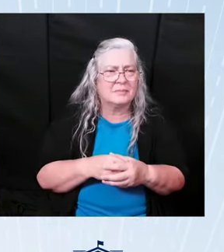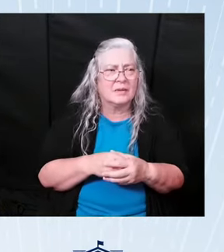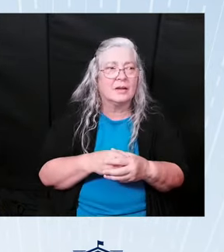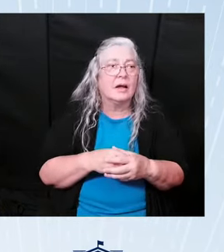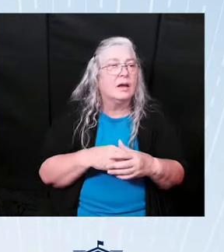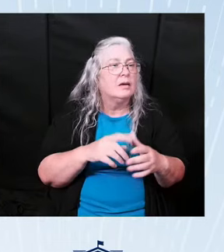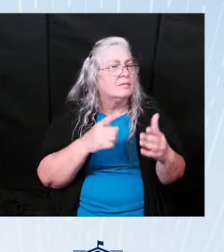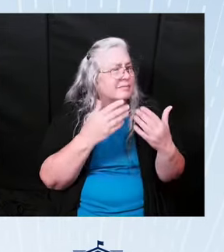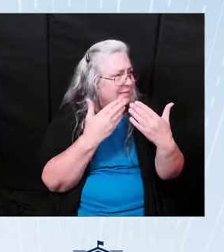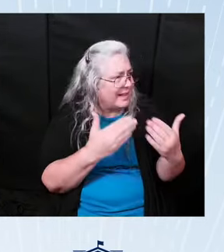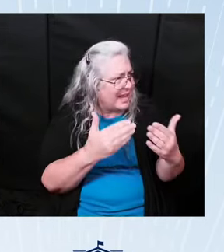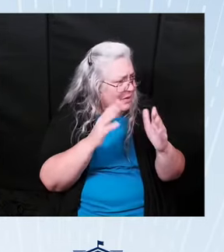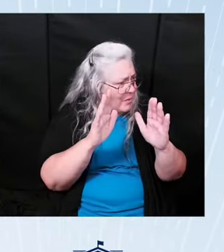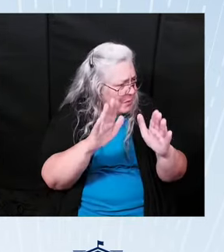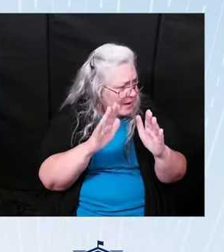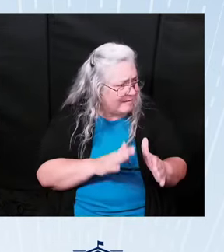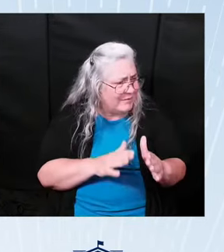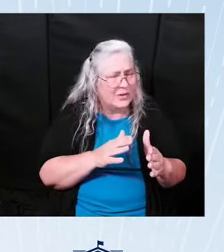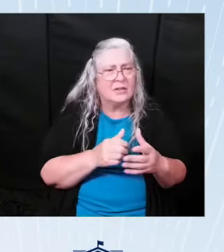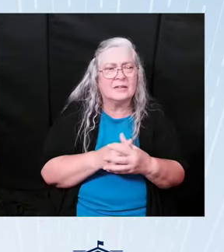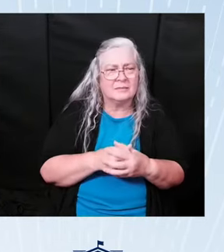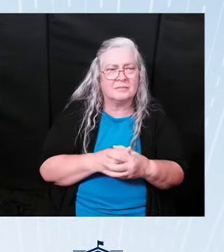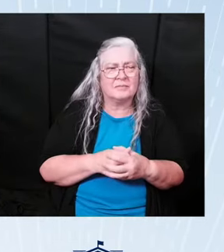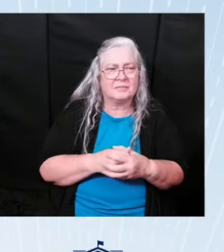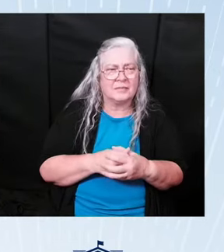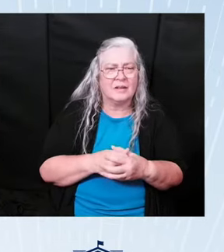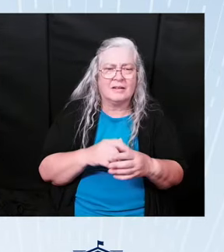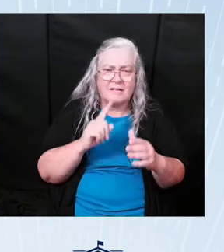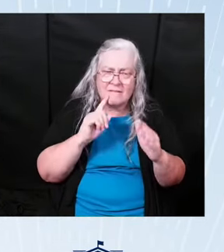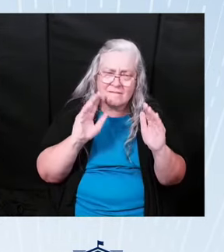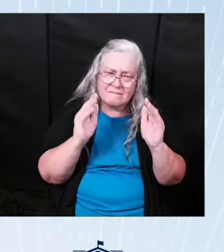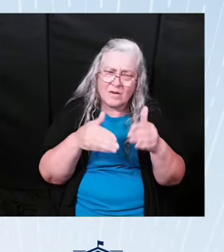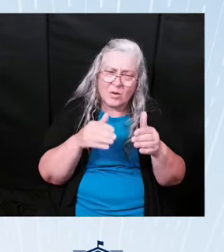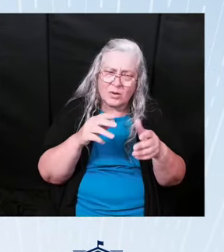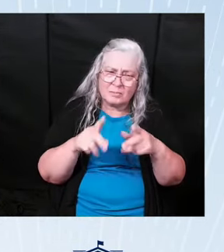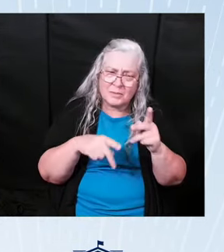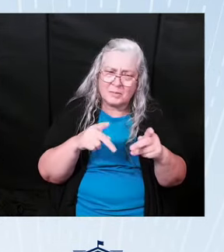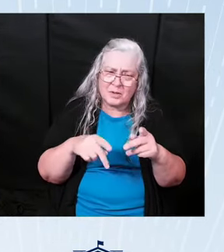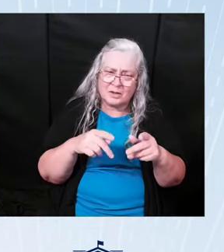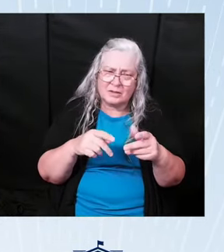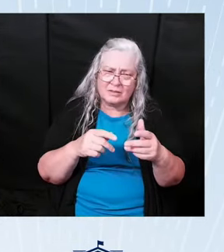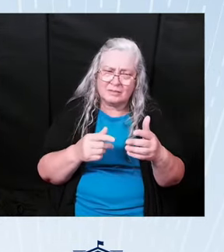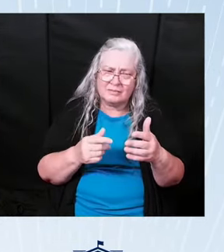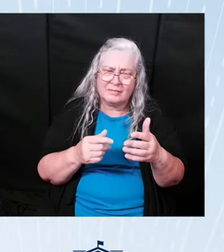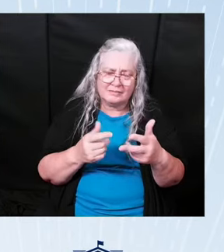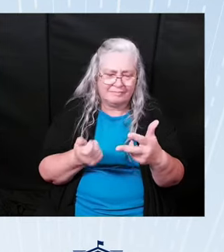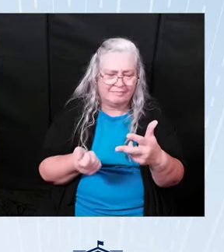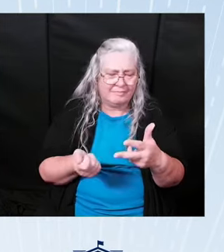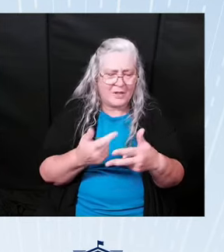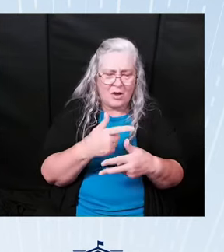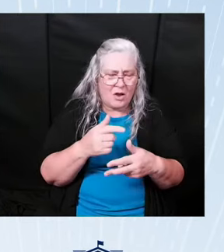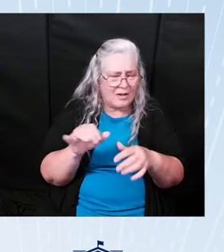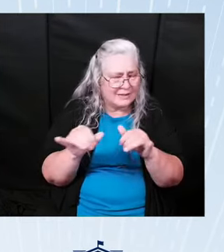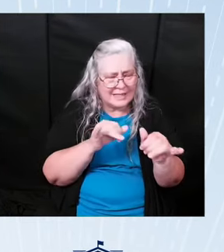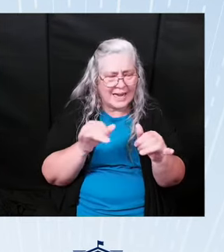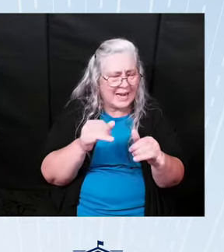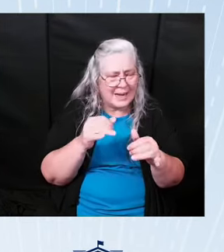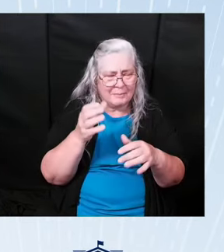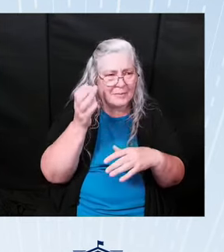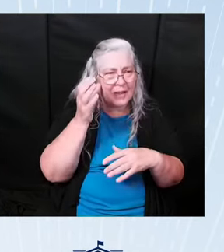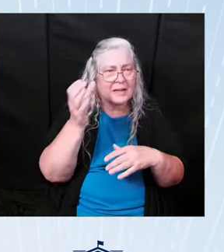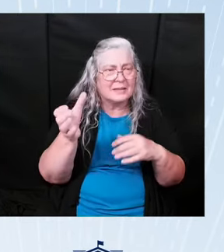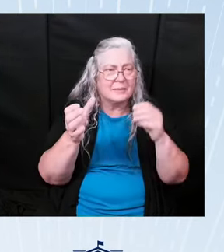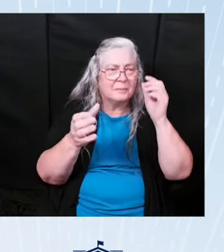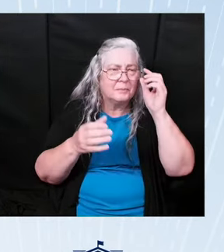center for all of those comments. I think those actually pick up on a number of the themes that obviously we've been talking